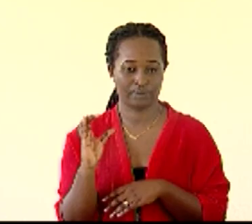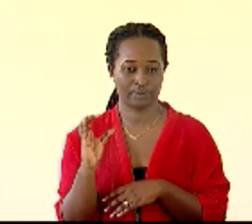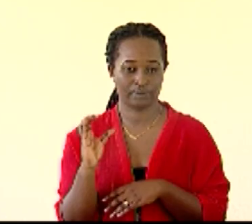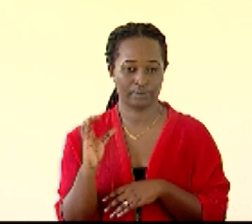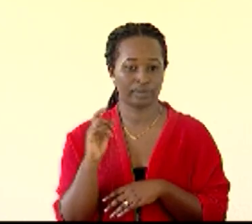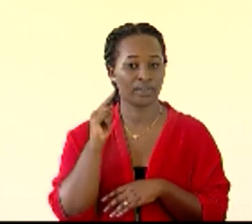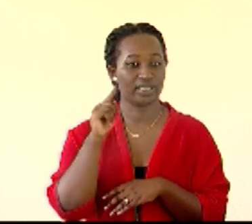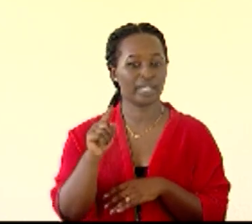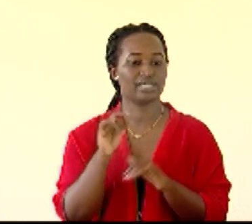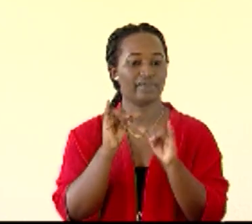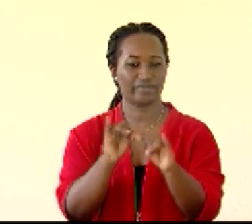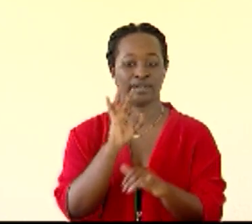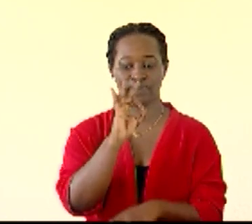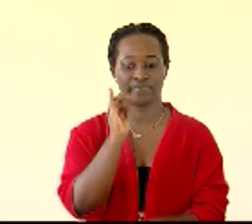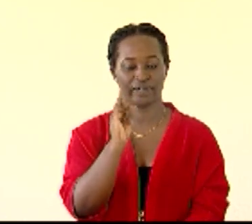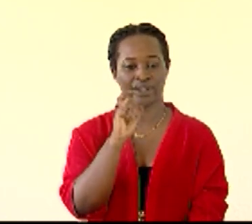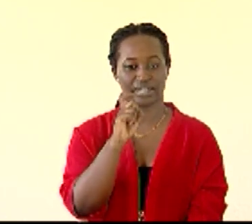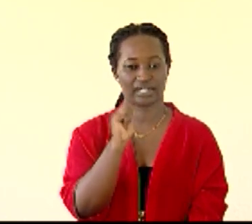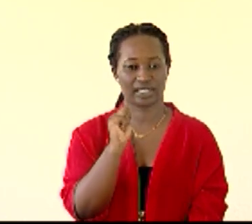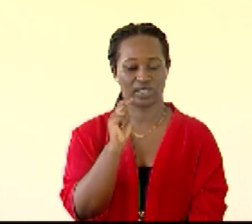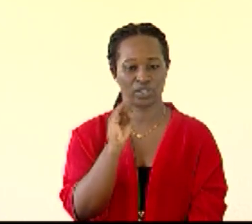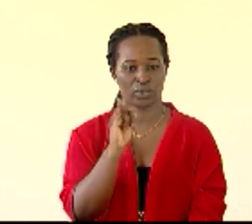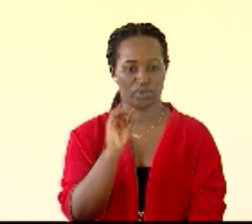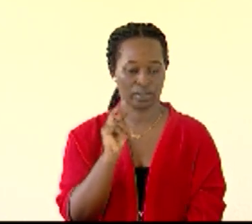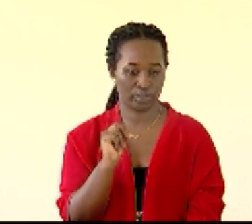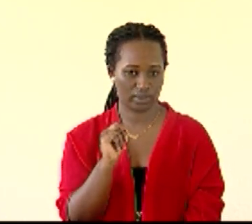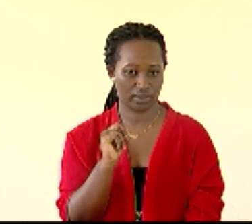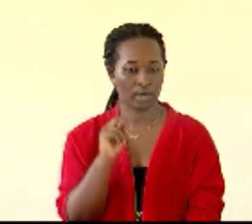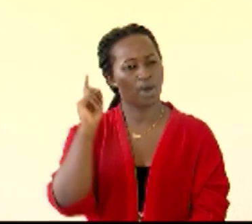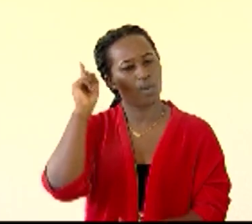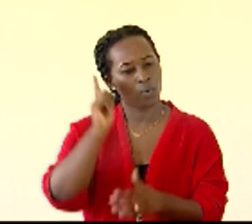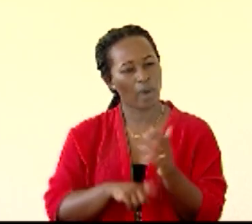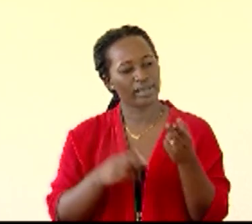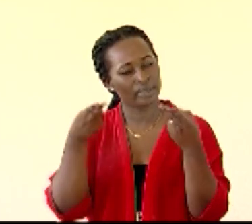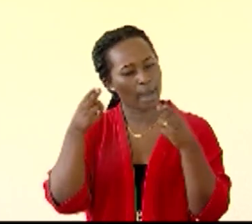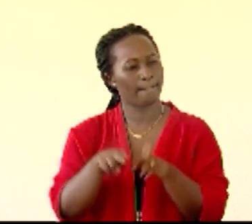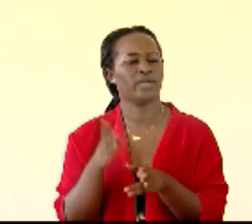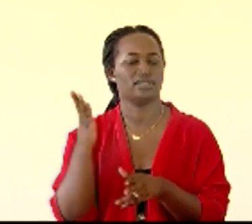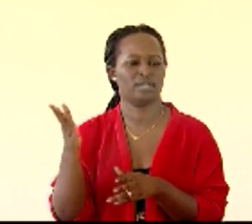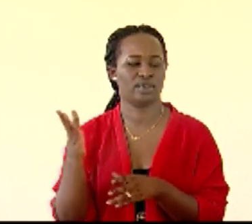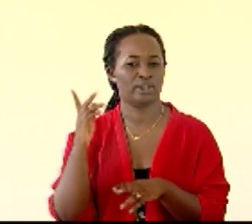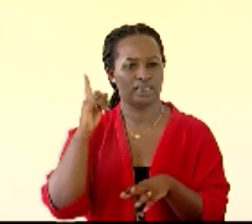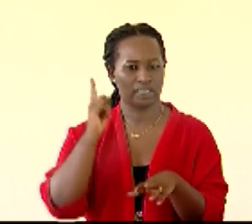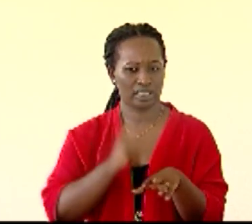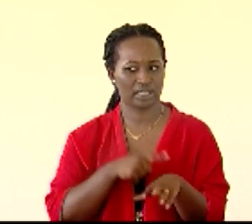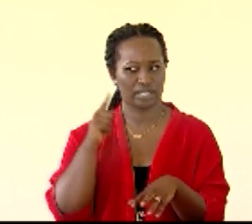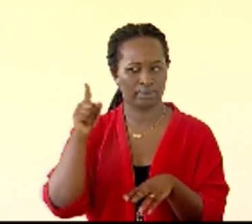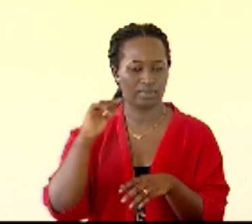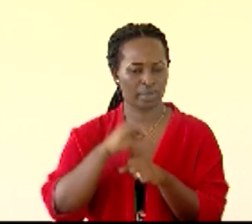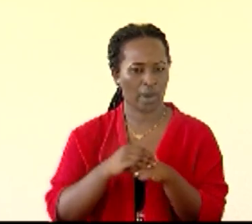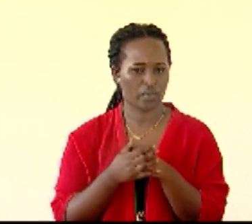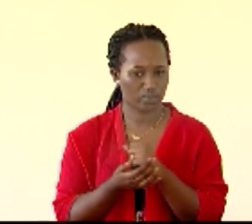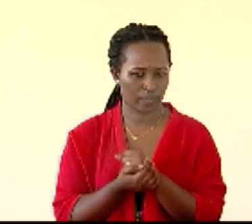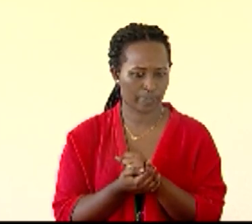That's the fixation. That is the acceptance. But what exactly happens here? Once these have been produced,